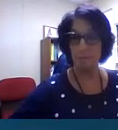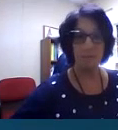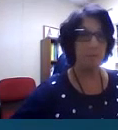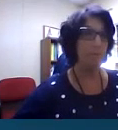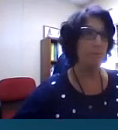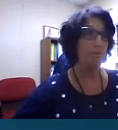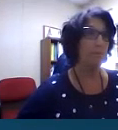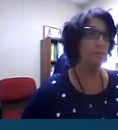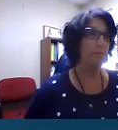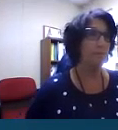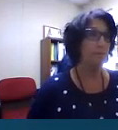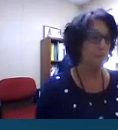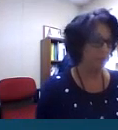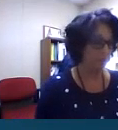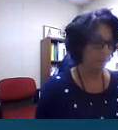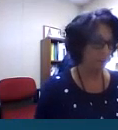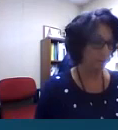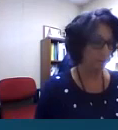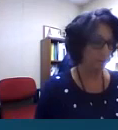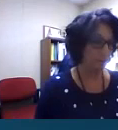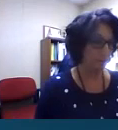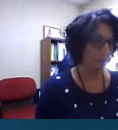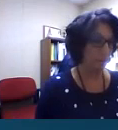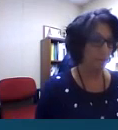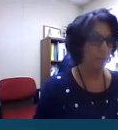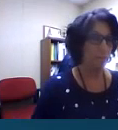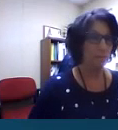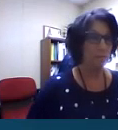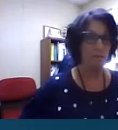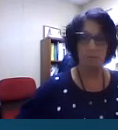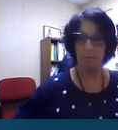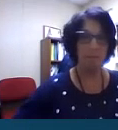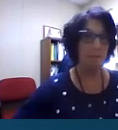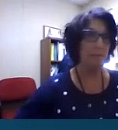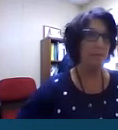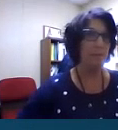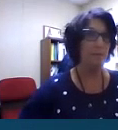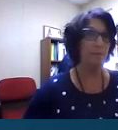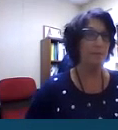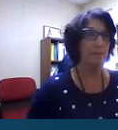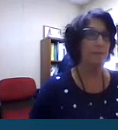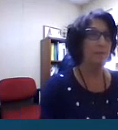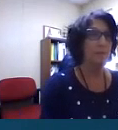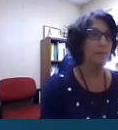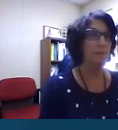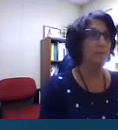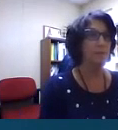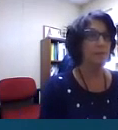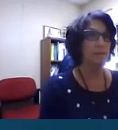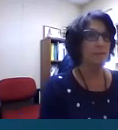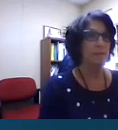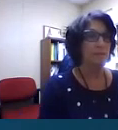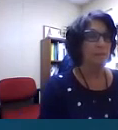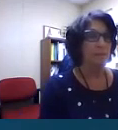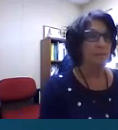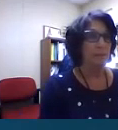tobacco, that causes underlying health issues in which COVID-19 has managed to take advantage of. And we hear this all the time,